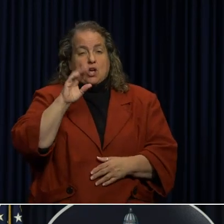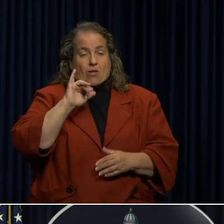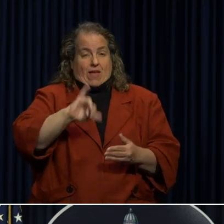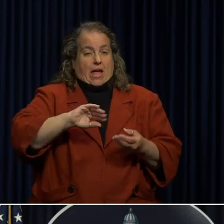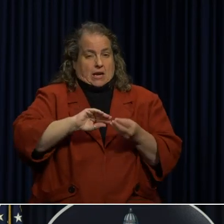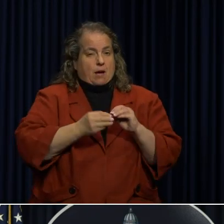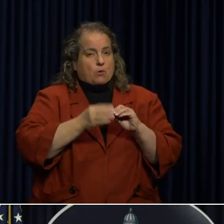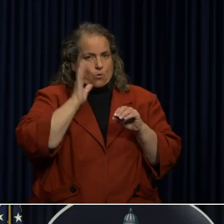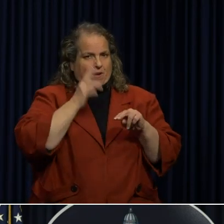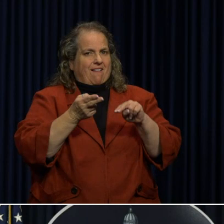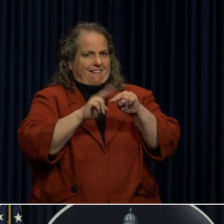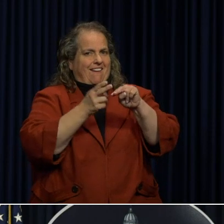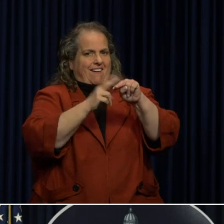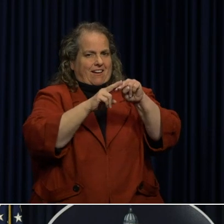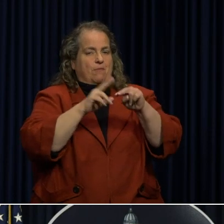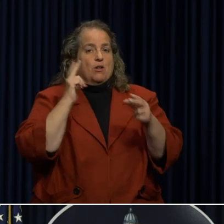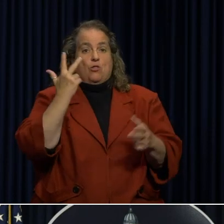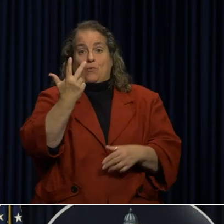grow, we had